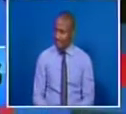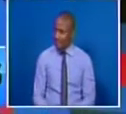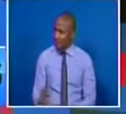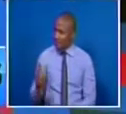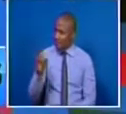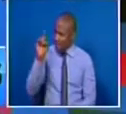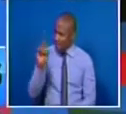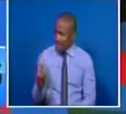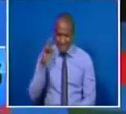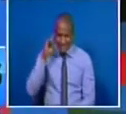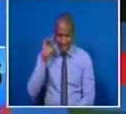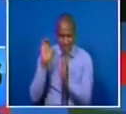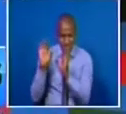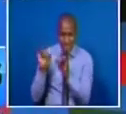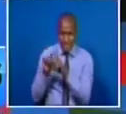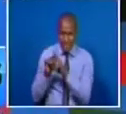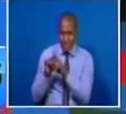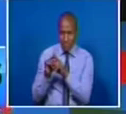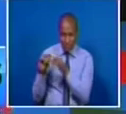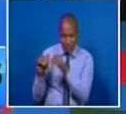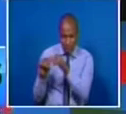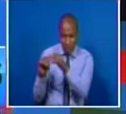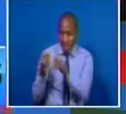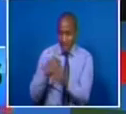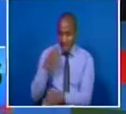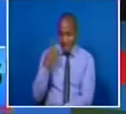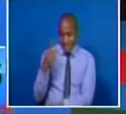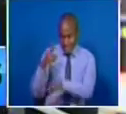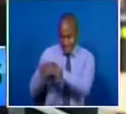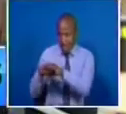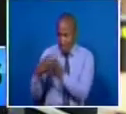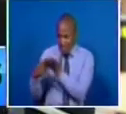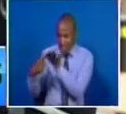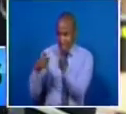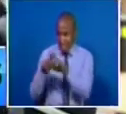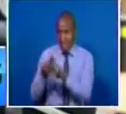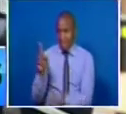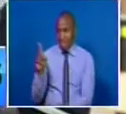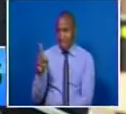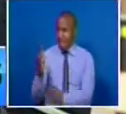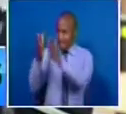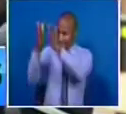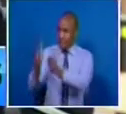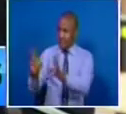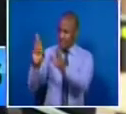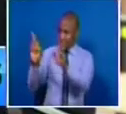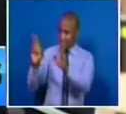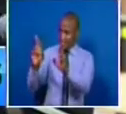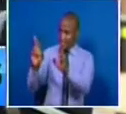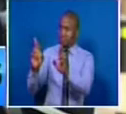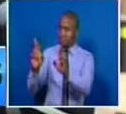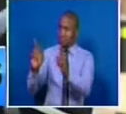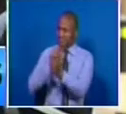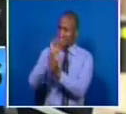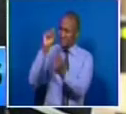the sound bite, but following through. One thing that I've realized when it comes to such debates, you have a candidate who's prepared with